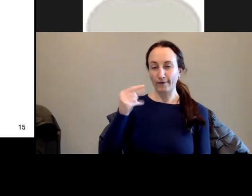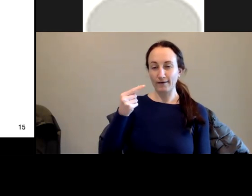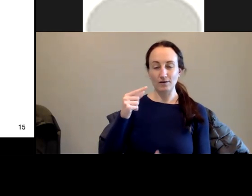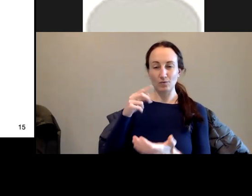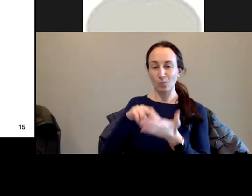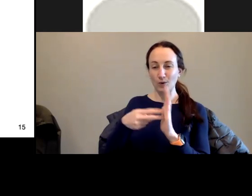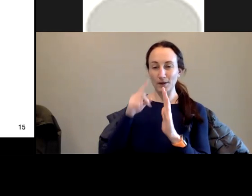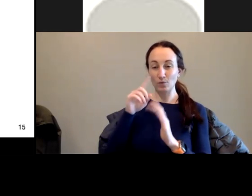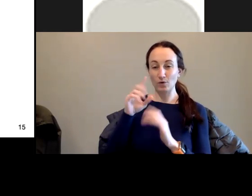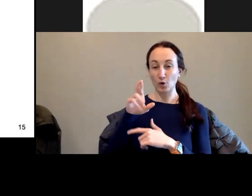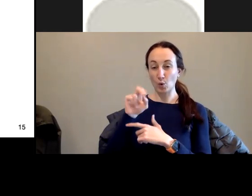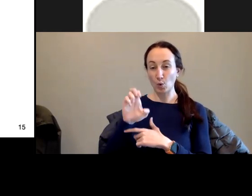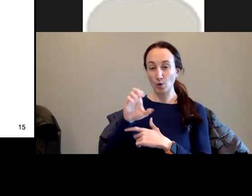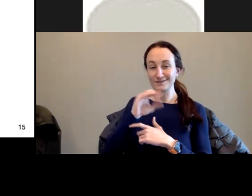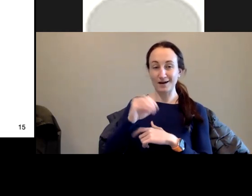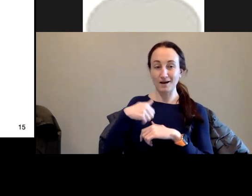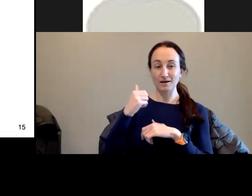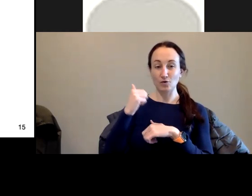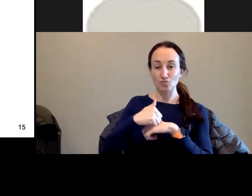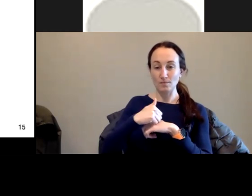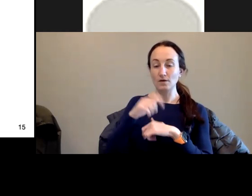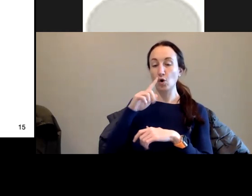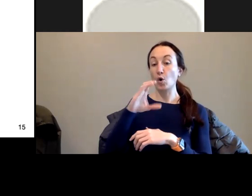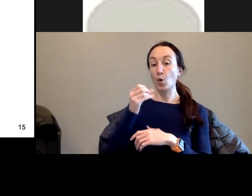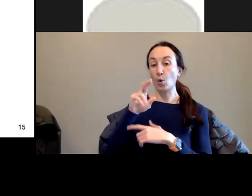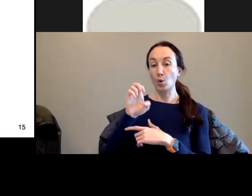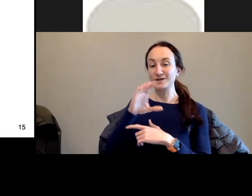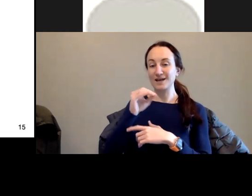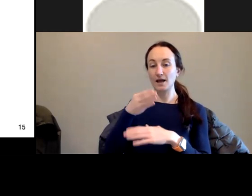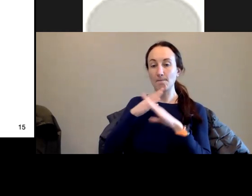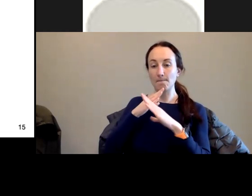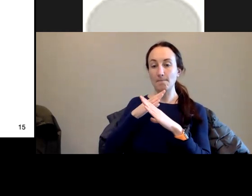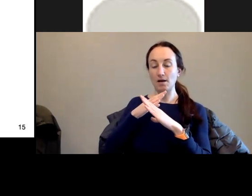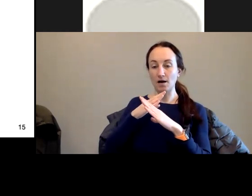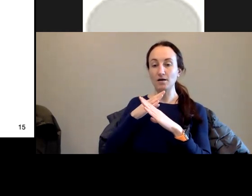blocks, right? The embedding of this coarsened block will be the